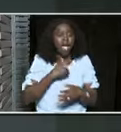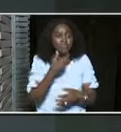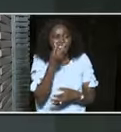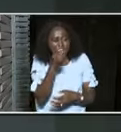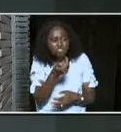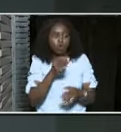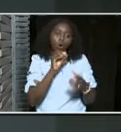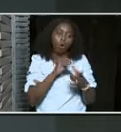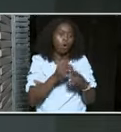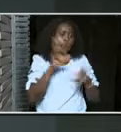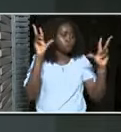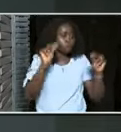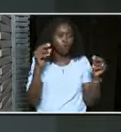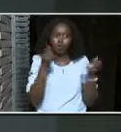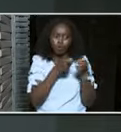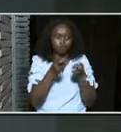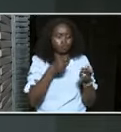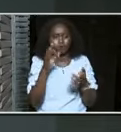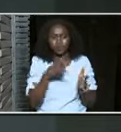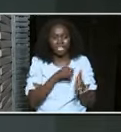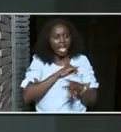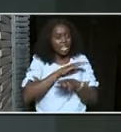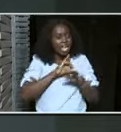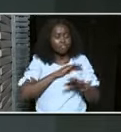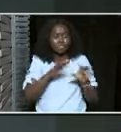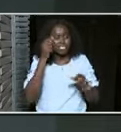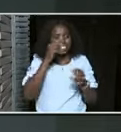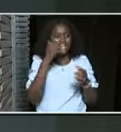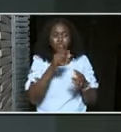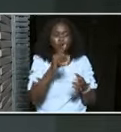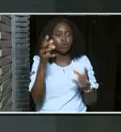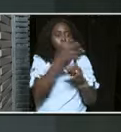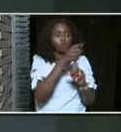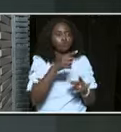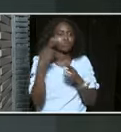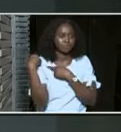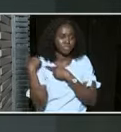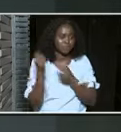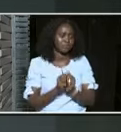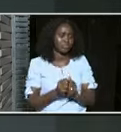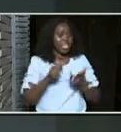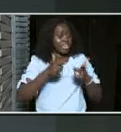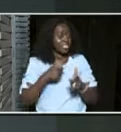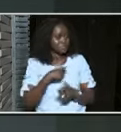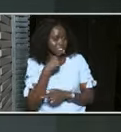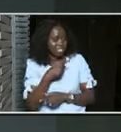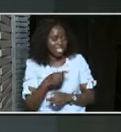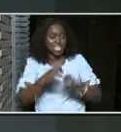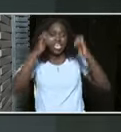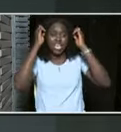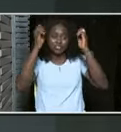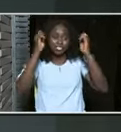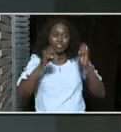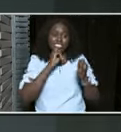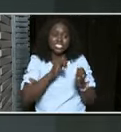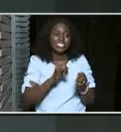And I don't think anybody will hold you responsible. Now, let me say that the education is key